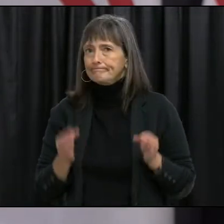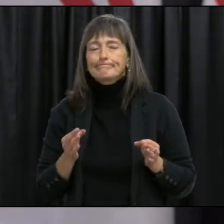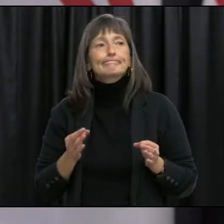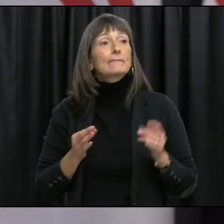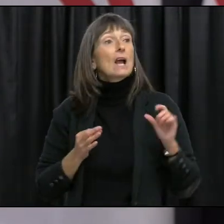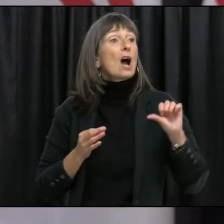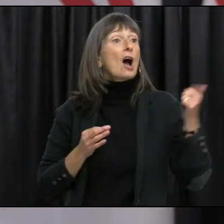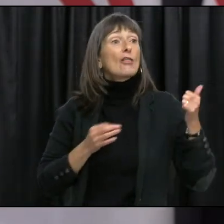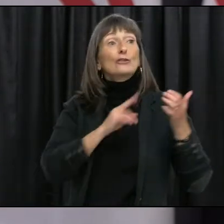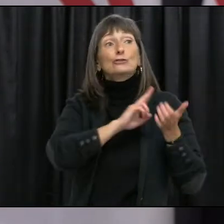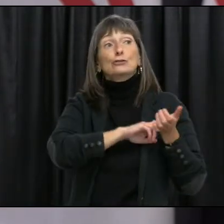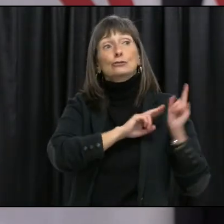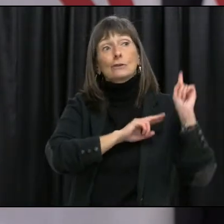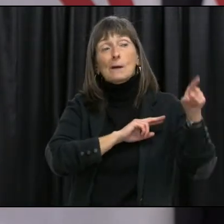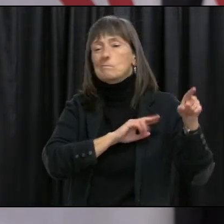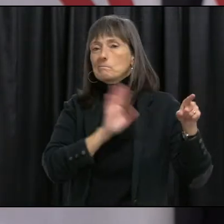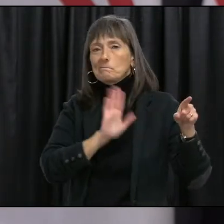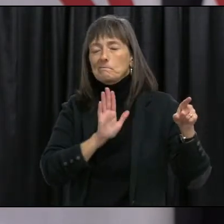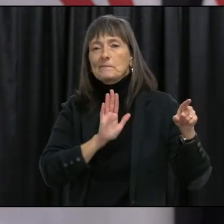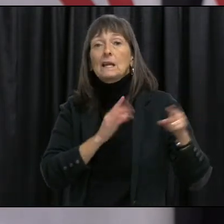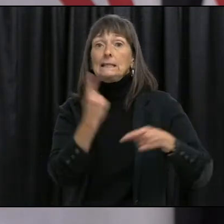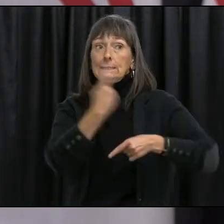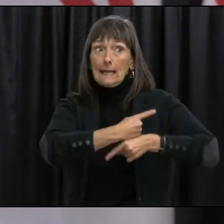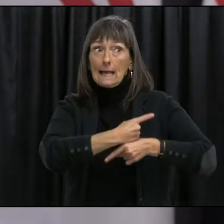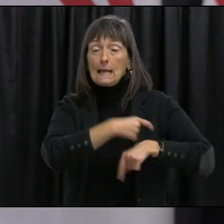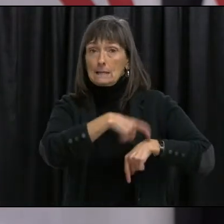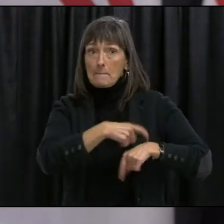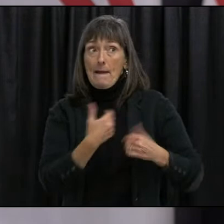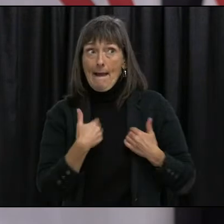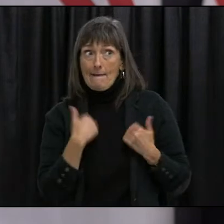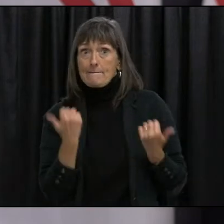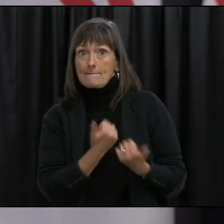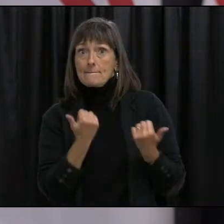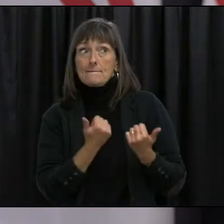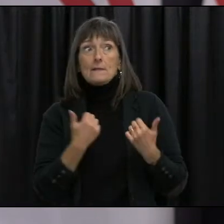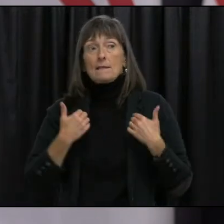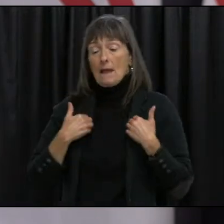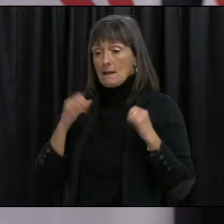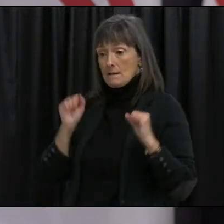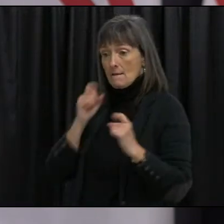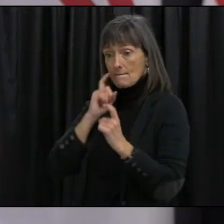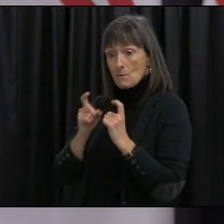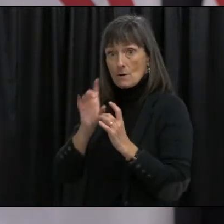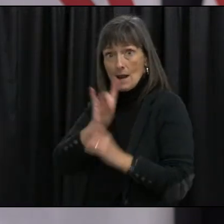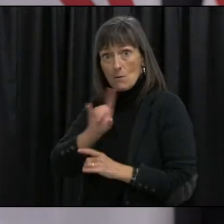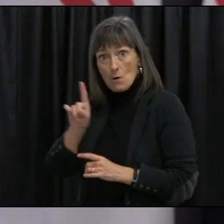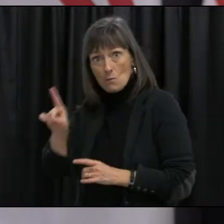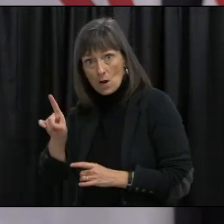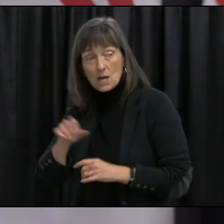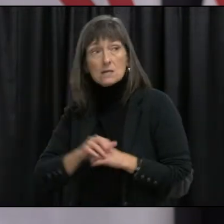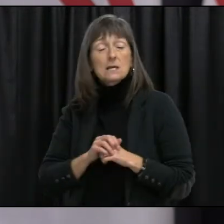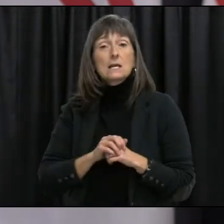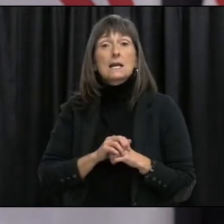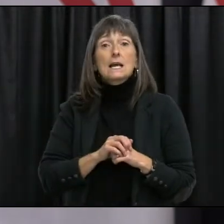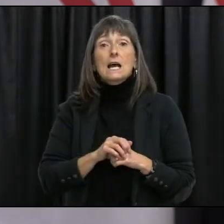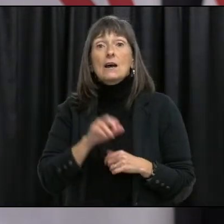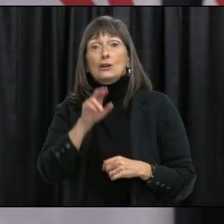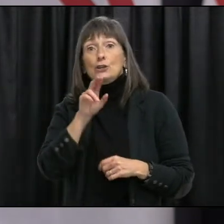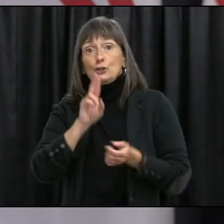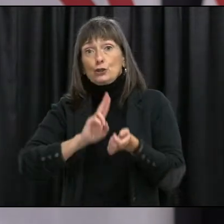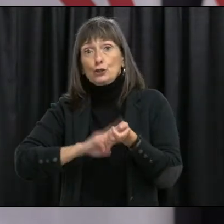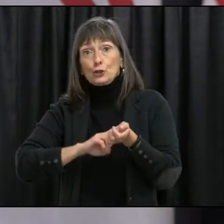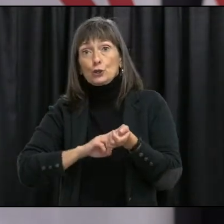to provide daytime service. They have access to 811 and a nurse practitioner should they need